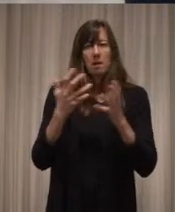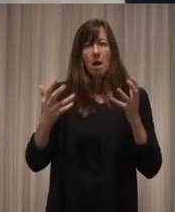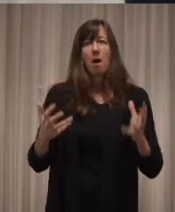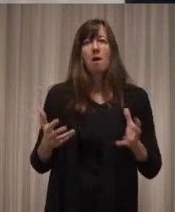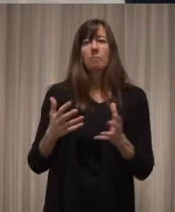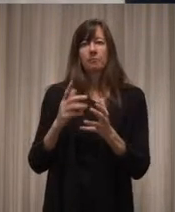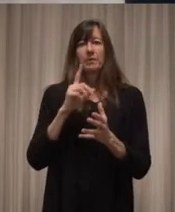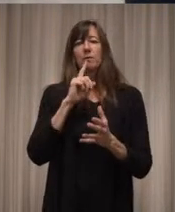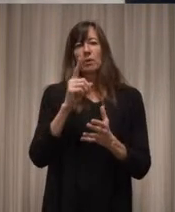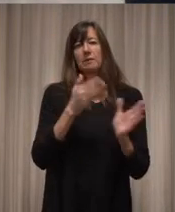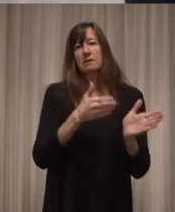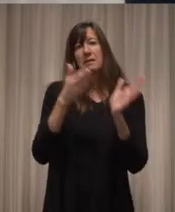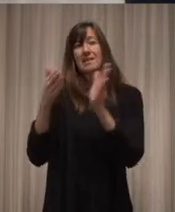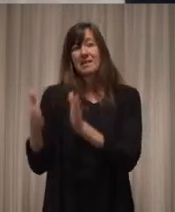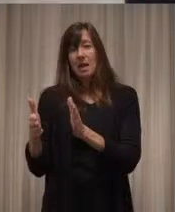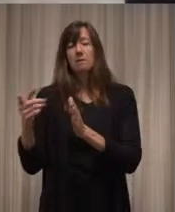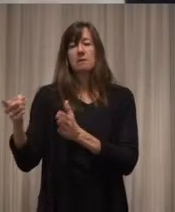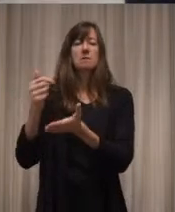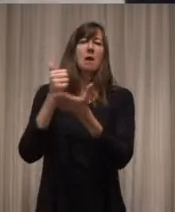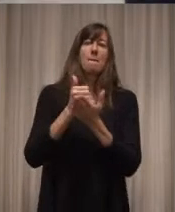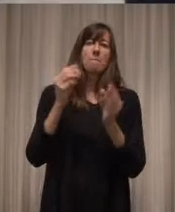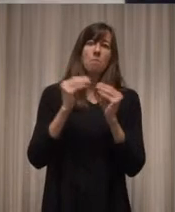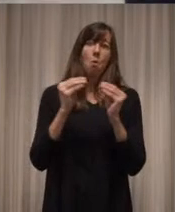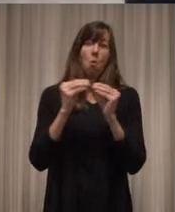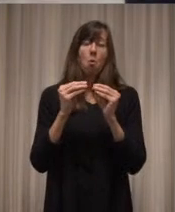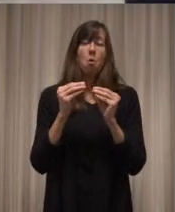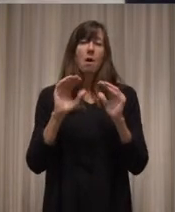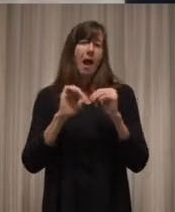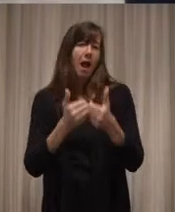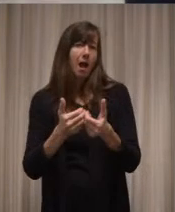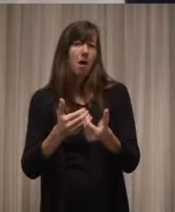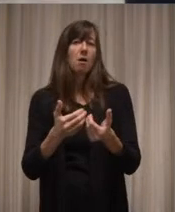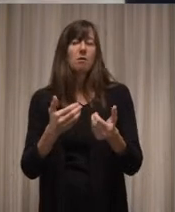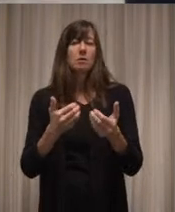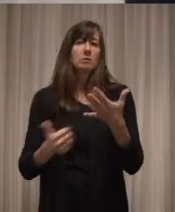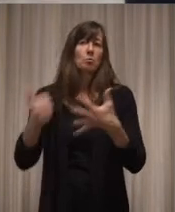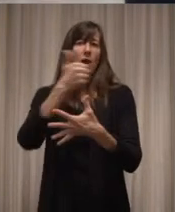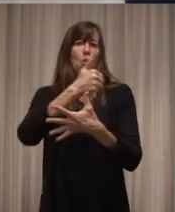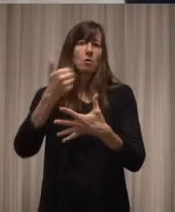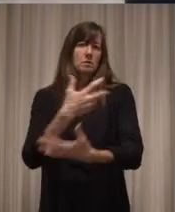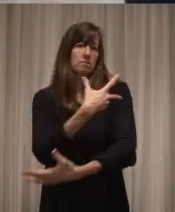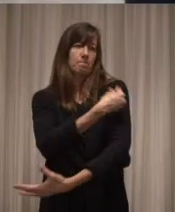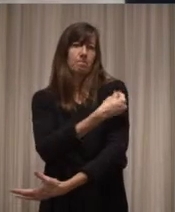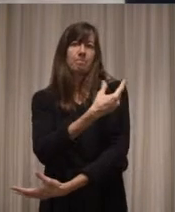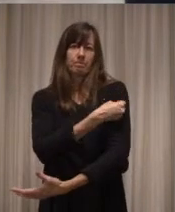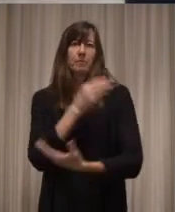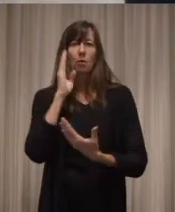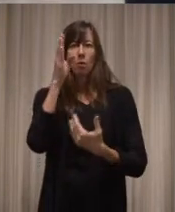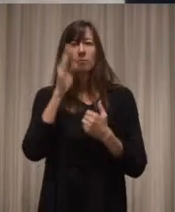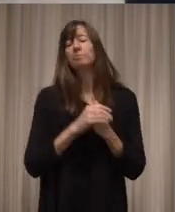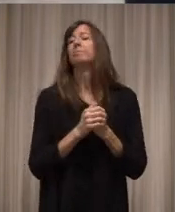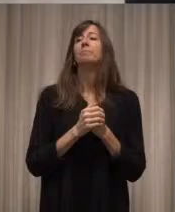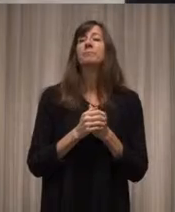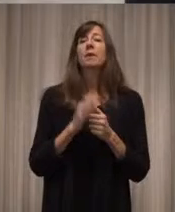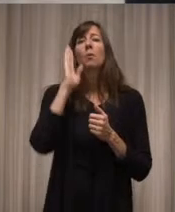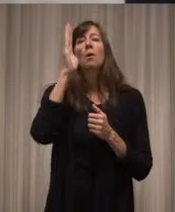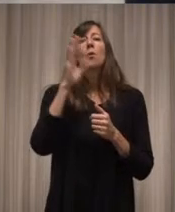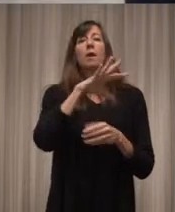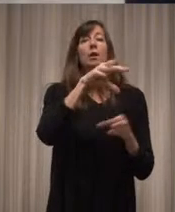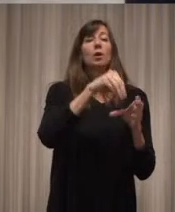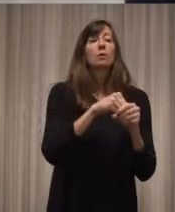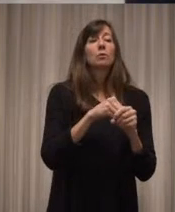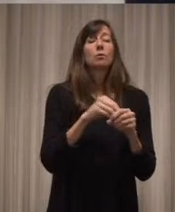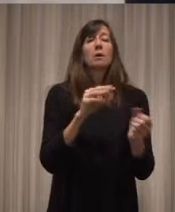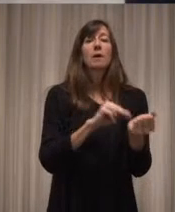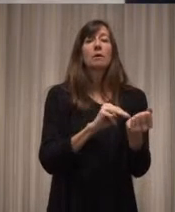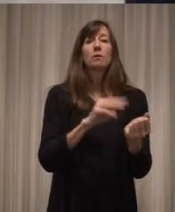phase, he will be helping us even further, and we appreciate that, Dr. Tack. We'll also include Dr. Woodley from the Institute